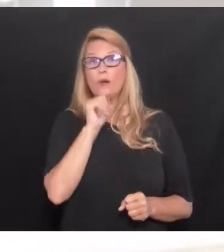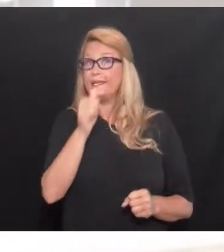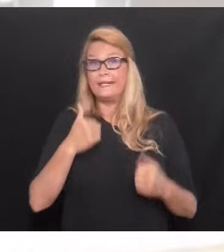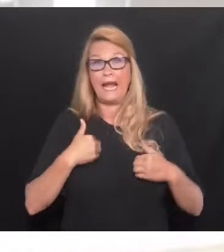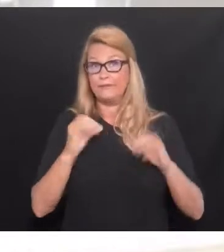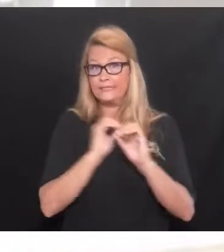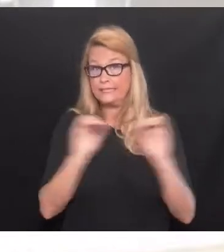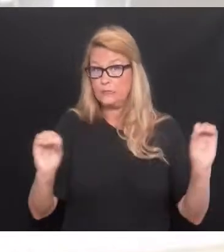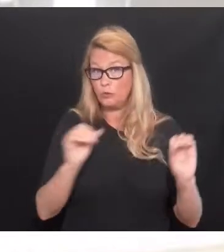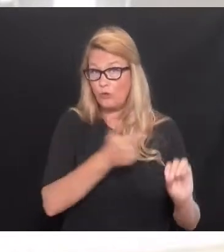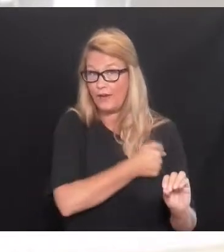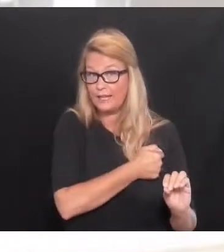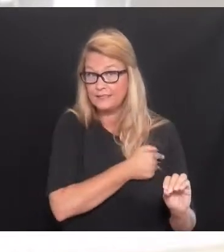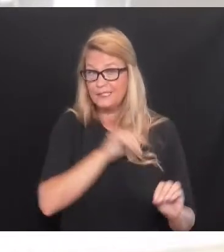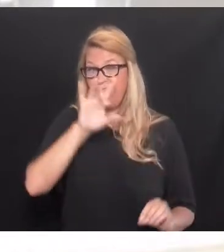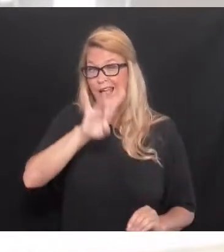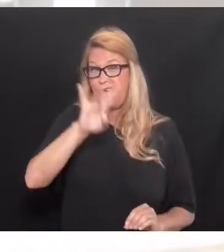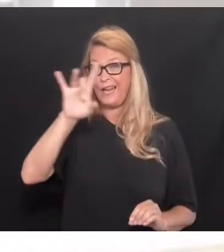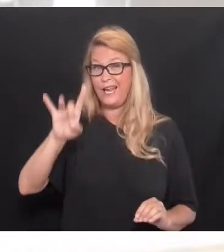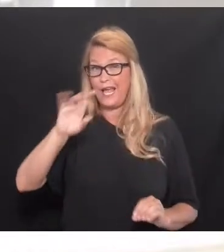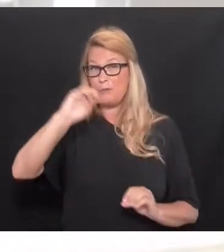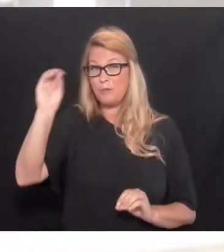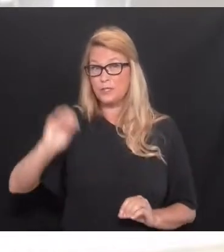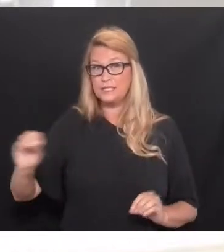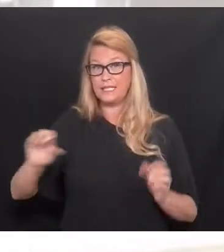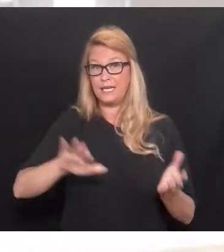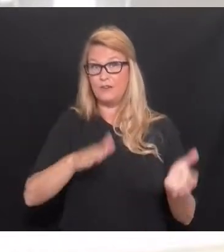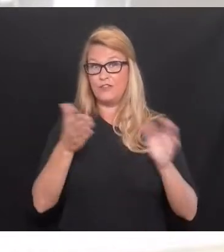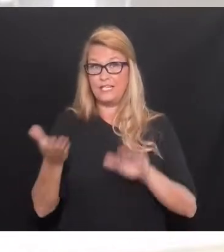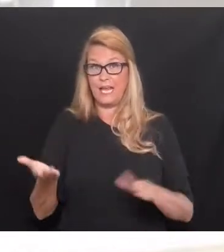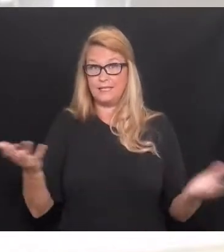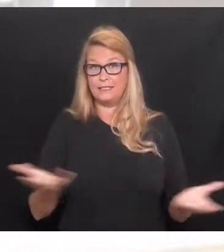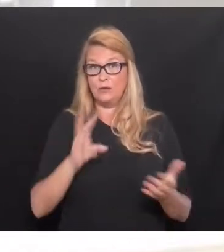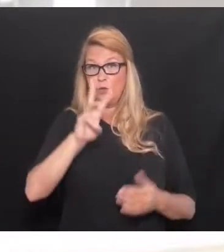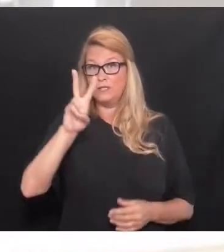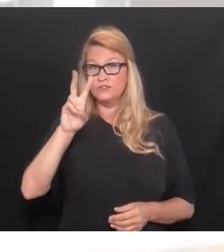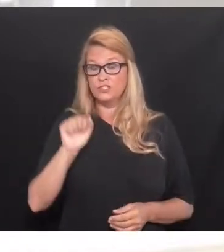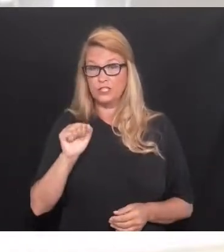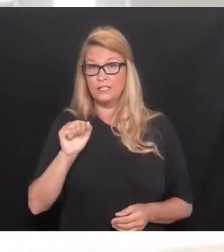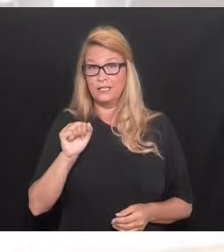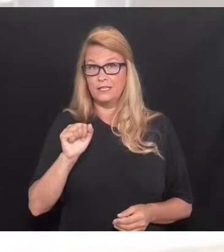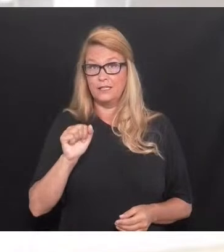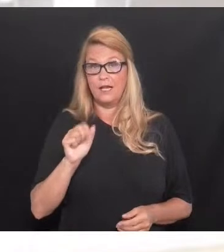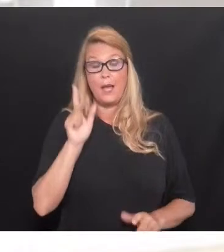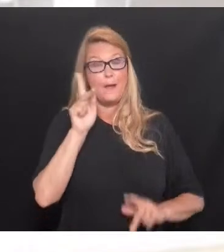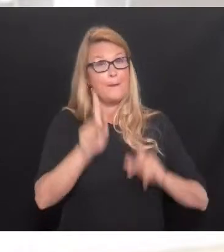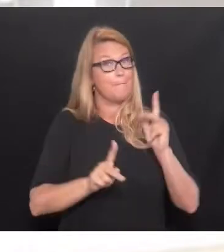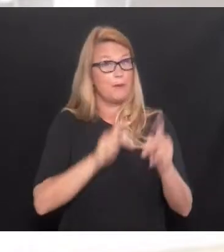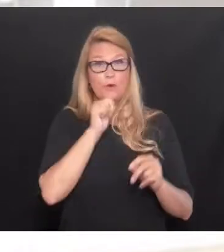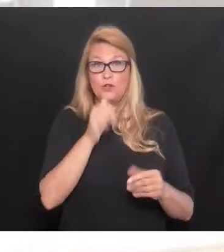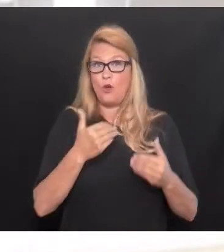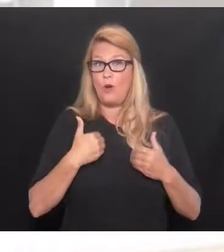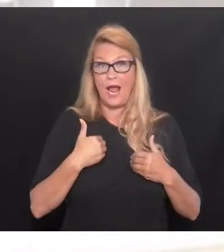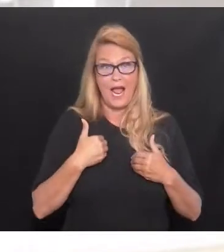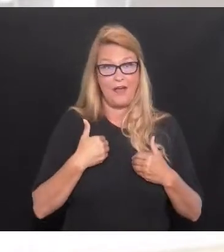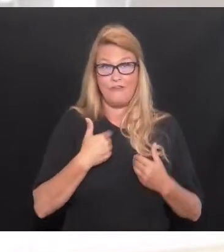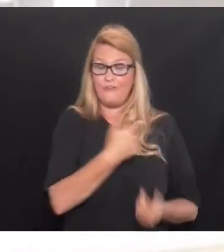all. 88% of the deaths in West Virginia, people who had not been